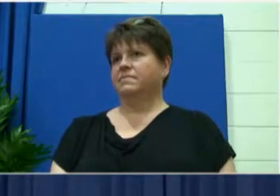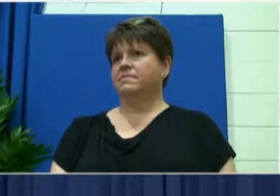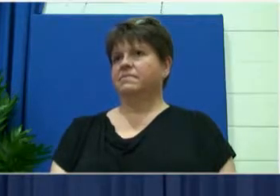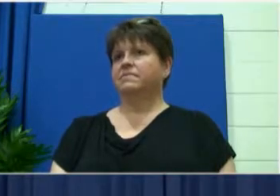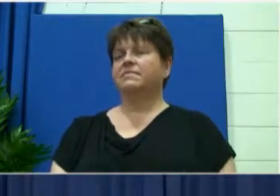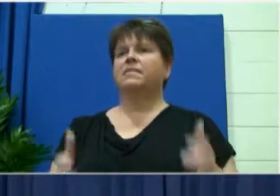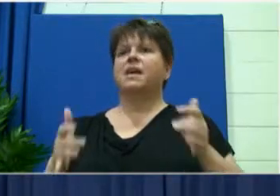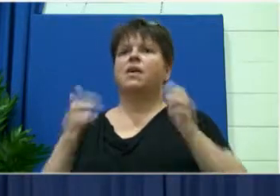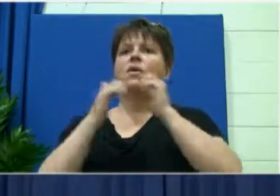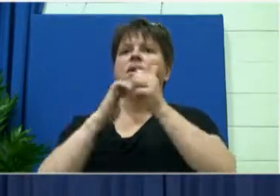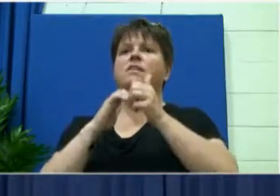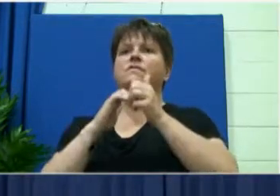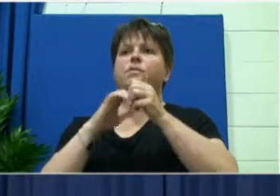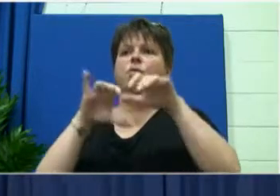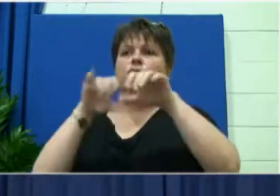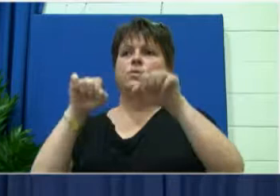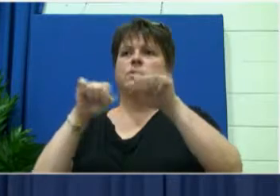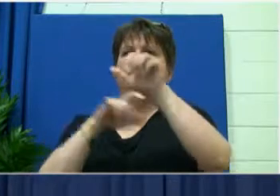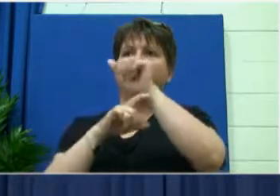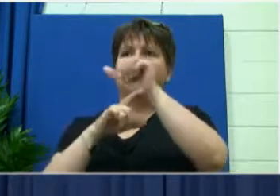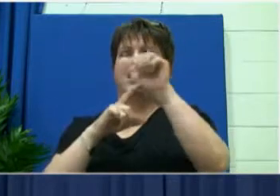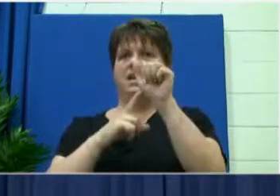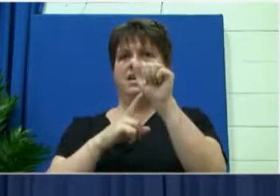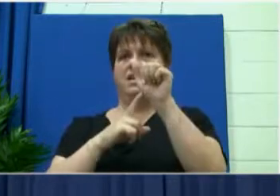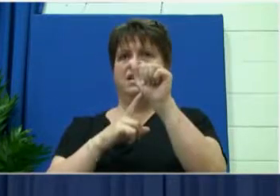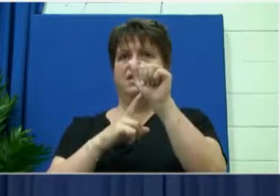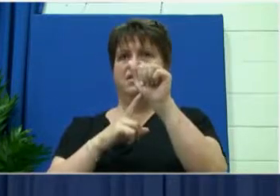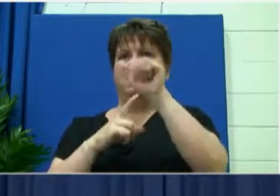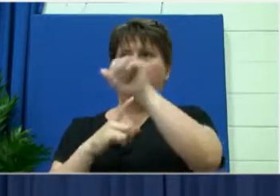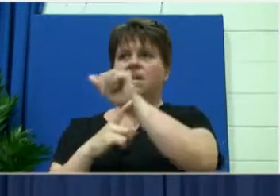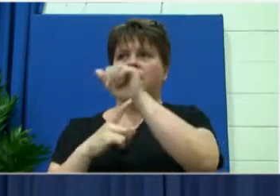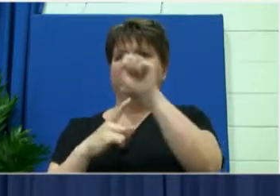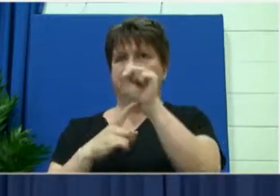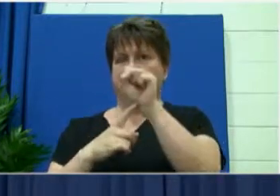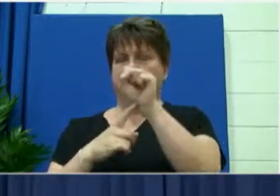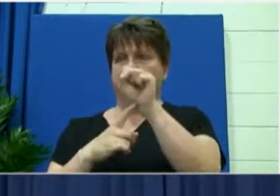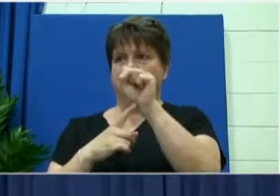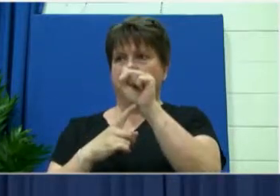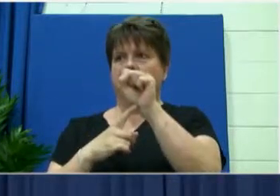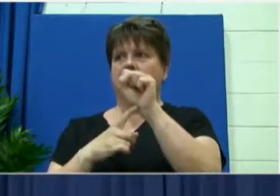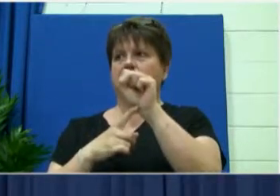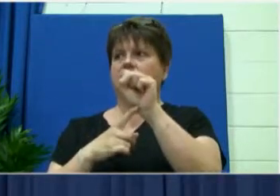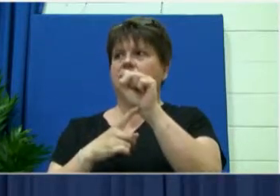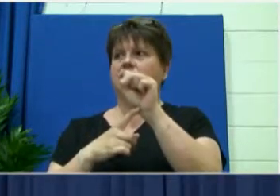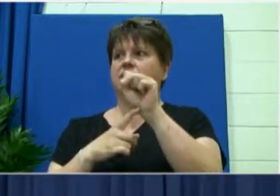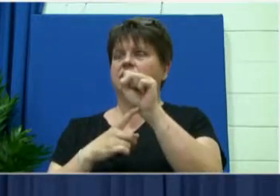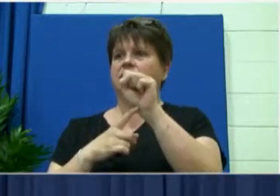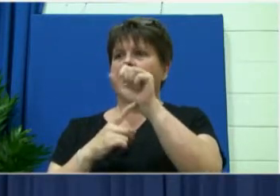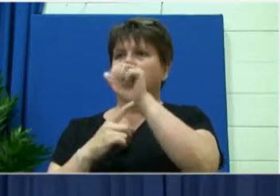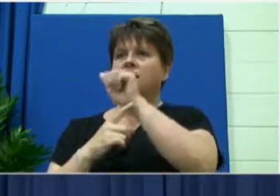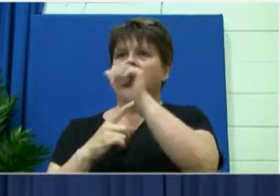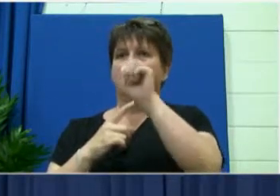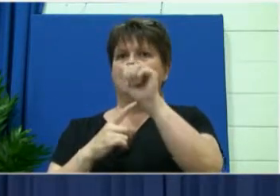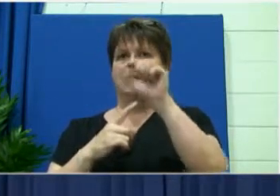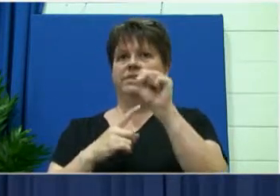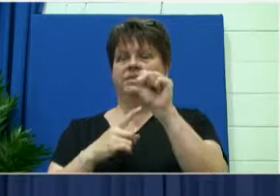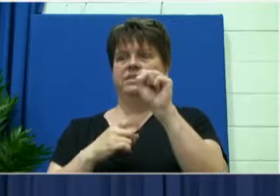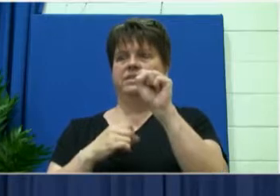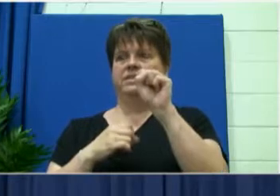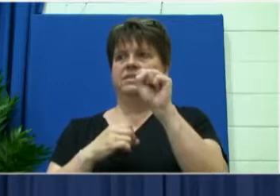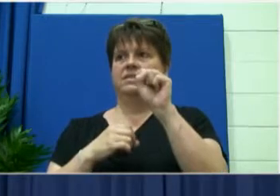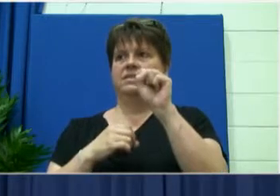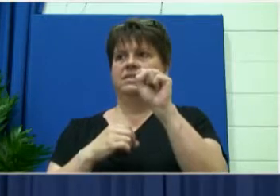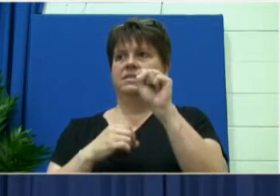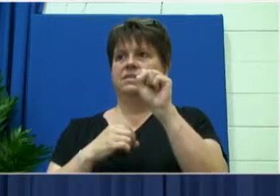Candidates for degrees of Associate in Arts, Associate in Science, Associate in Applied